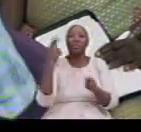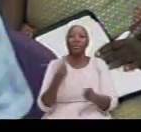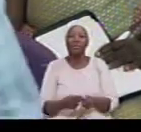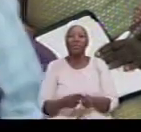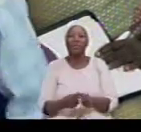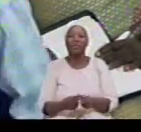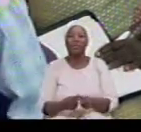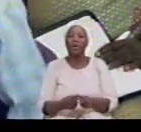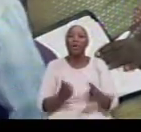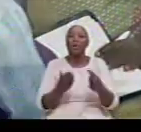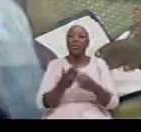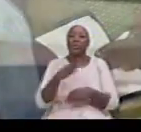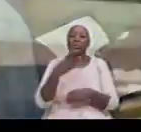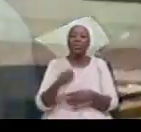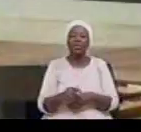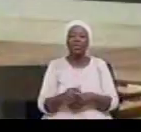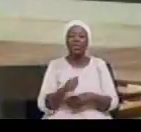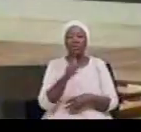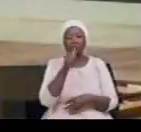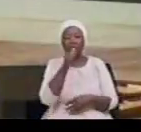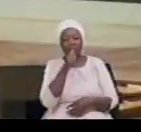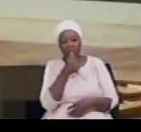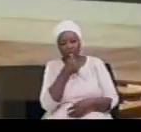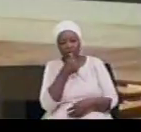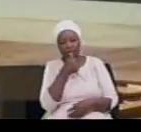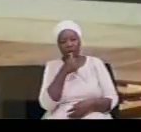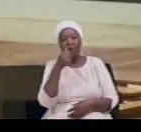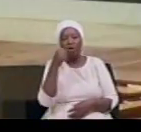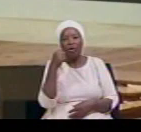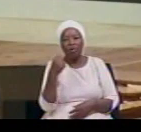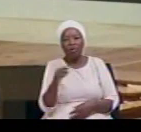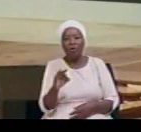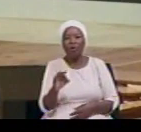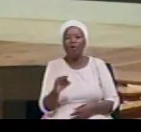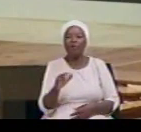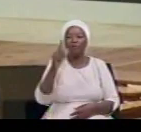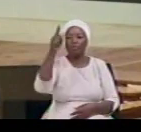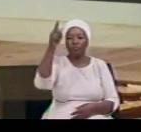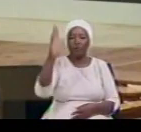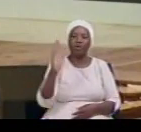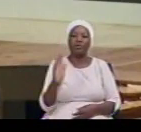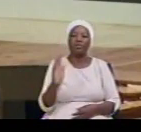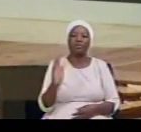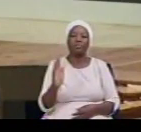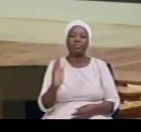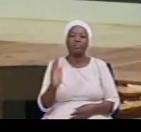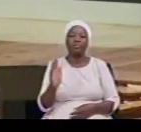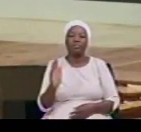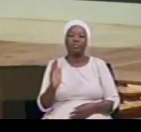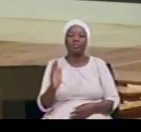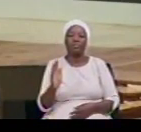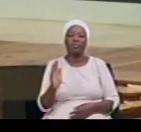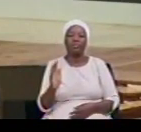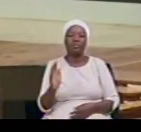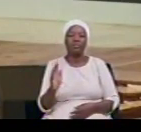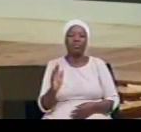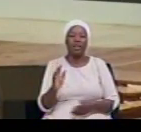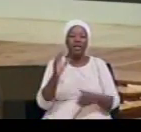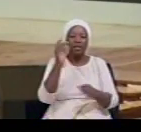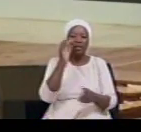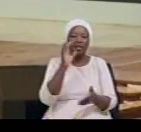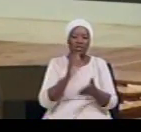the forbearance of God. Look at chapter 5 of